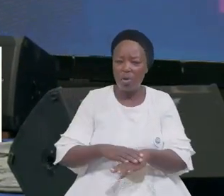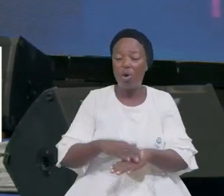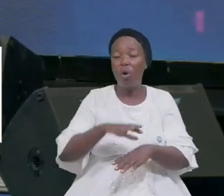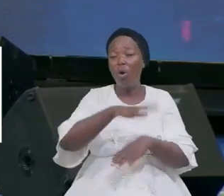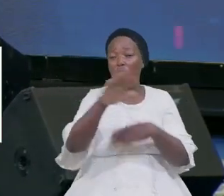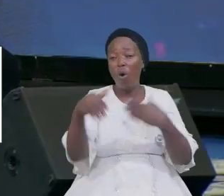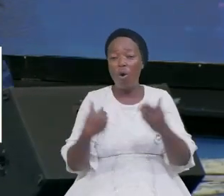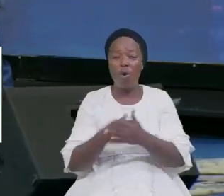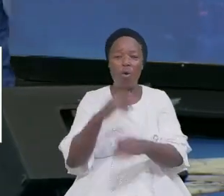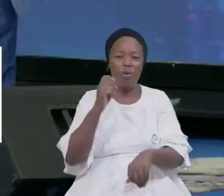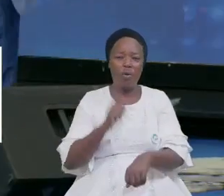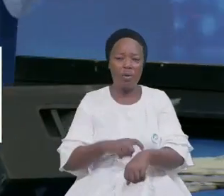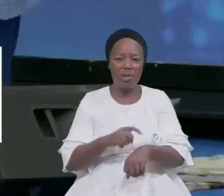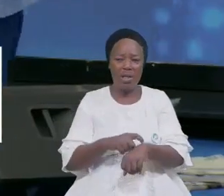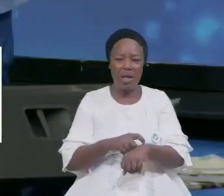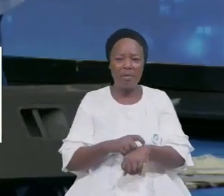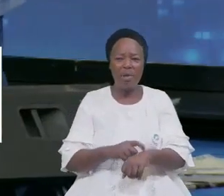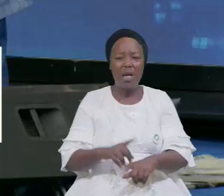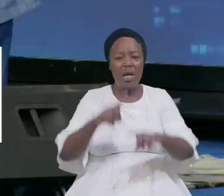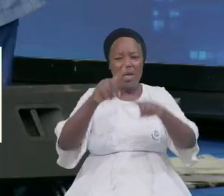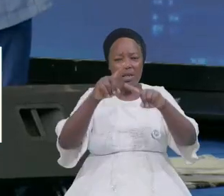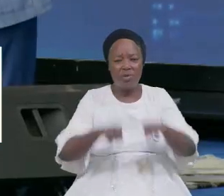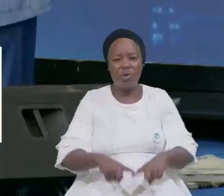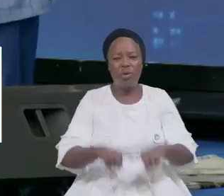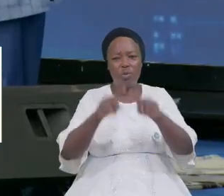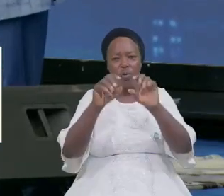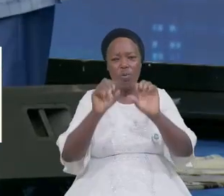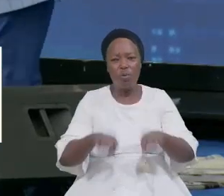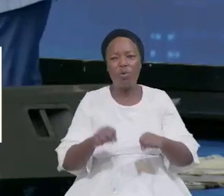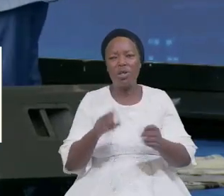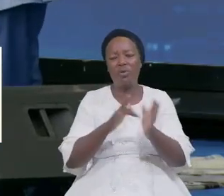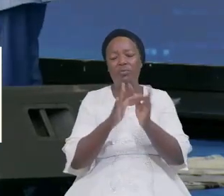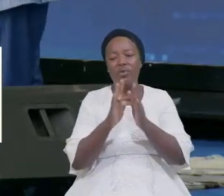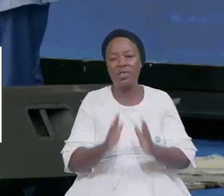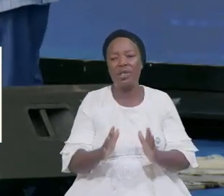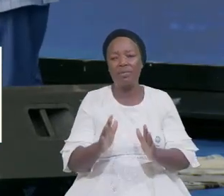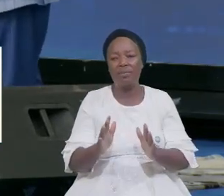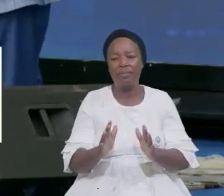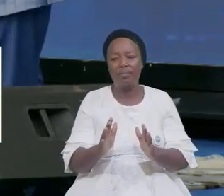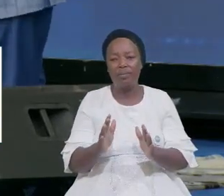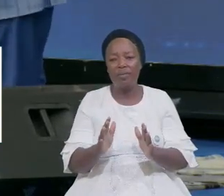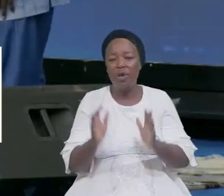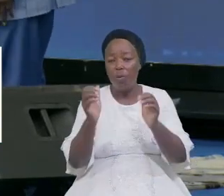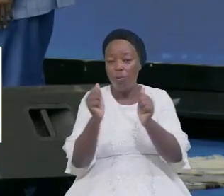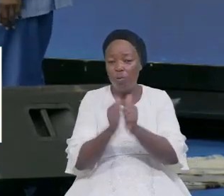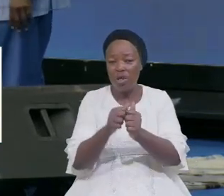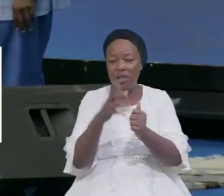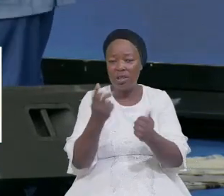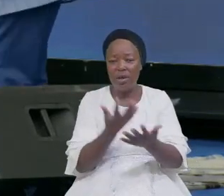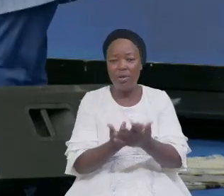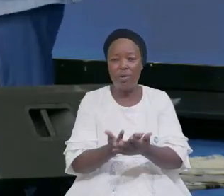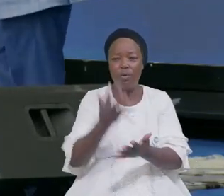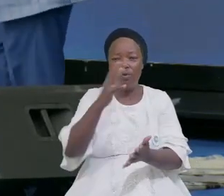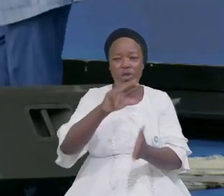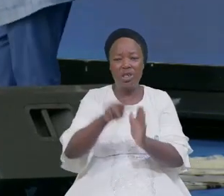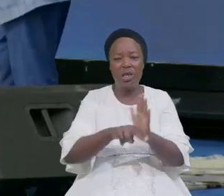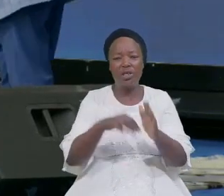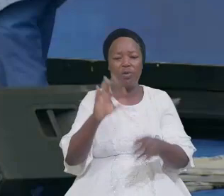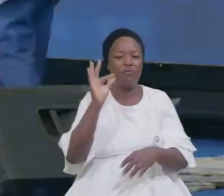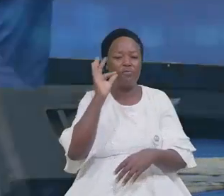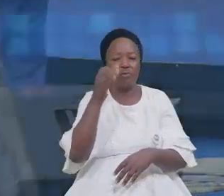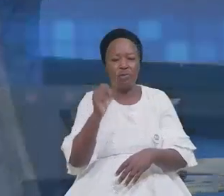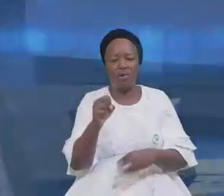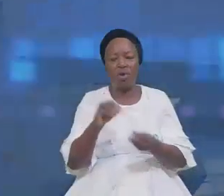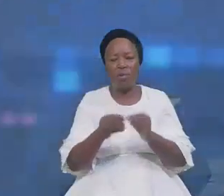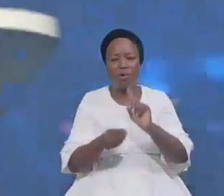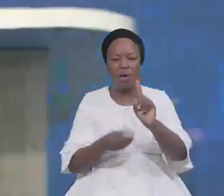time, trustworthy Christian with the richness of fruits. Let's come to number